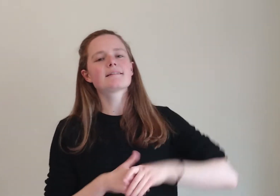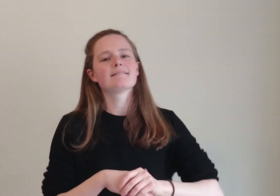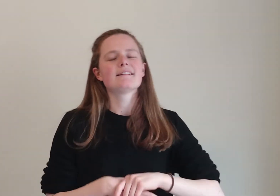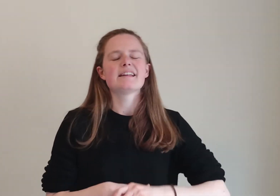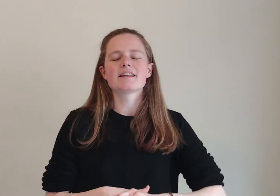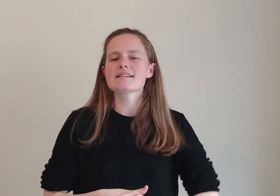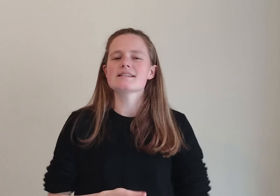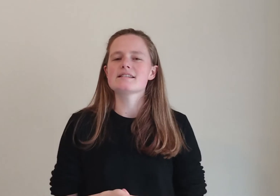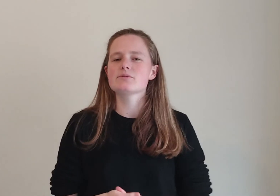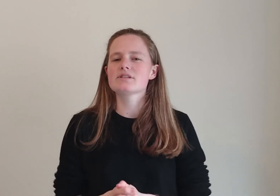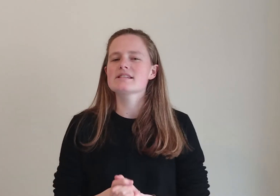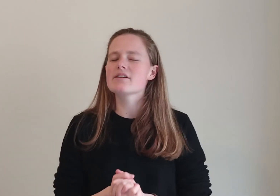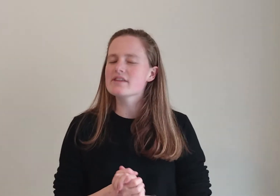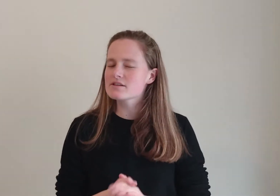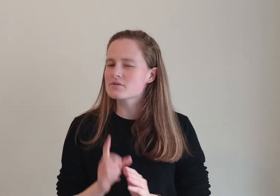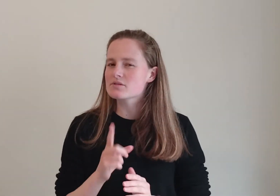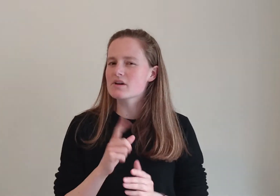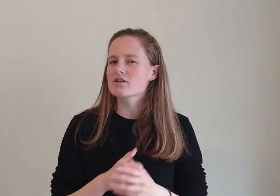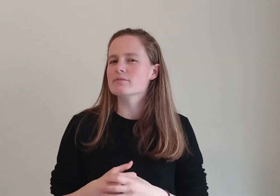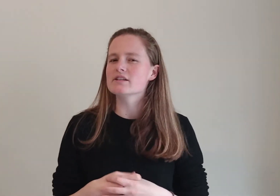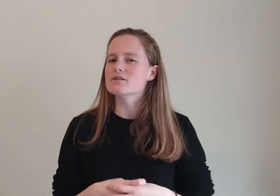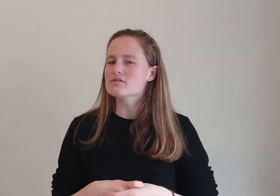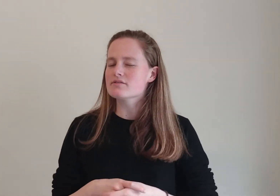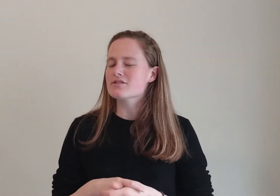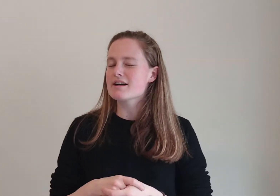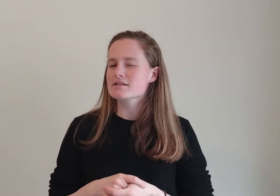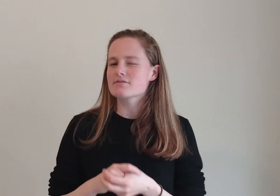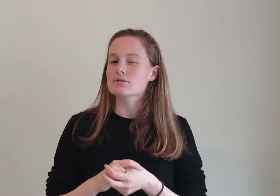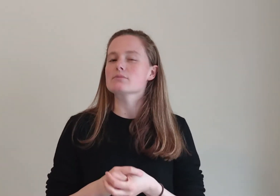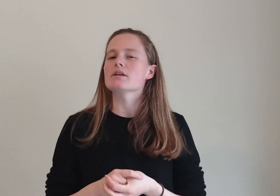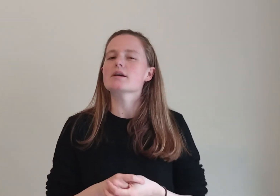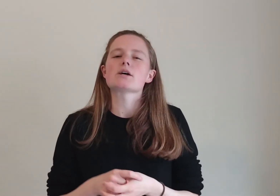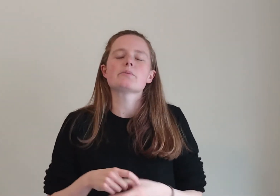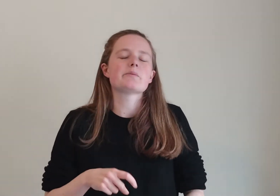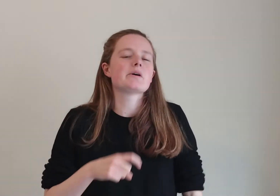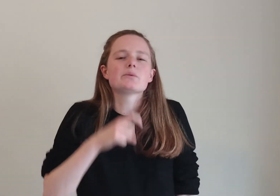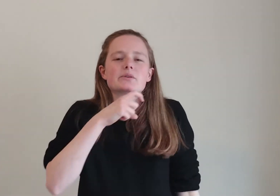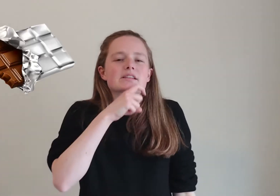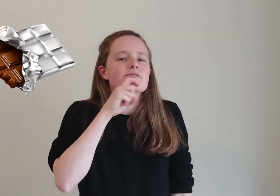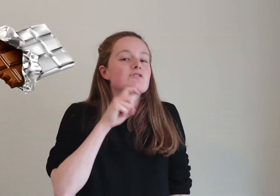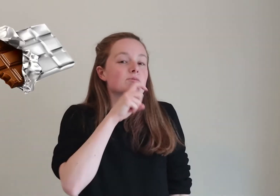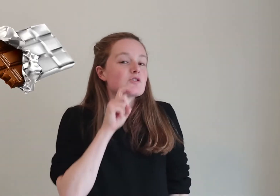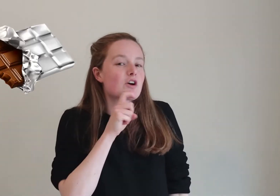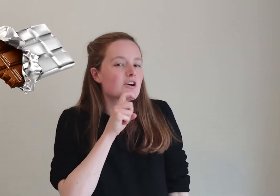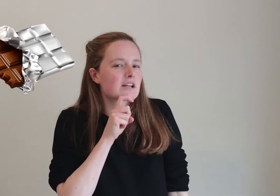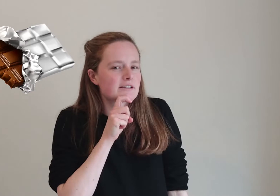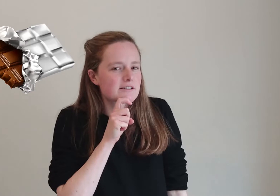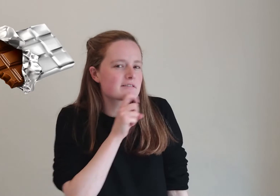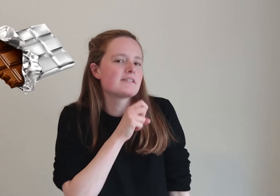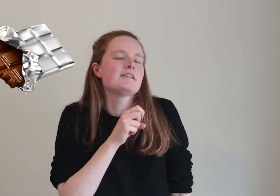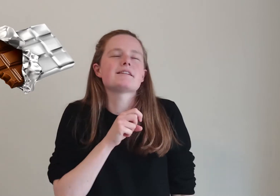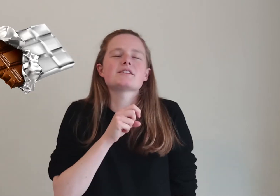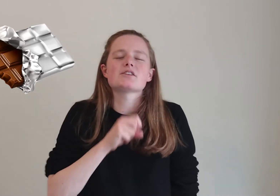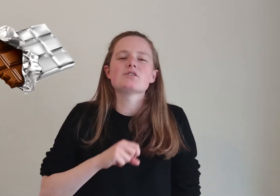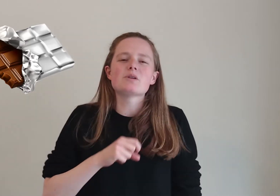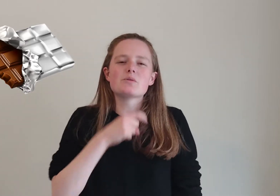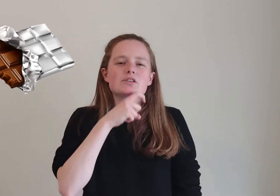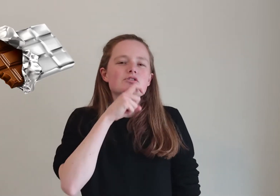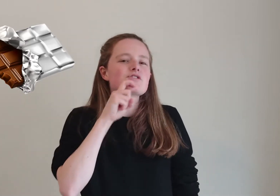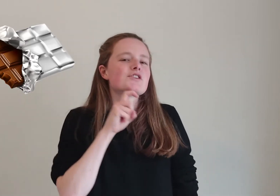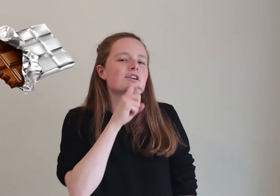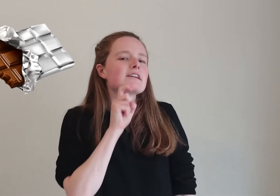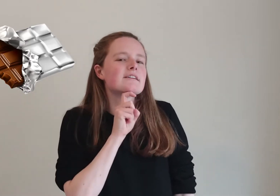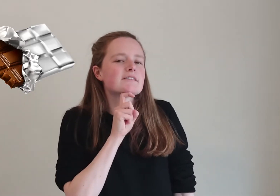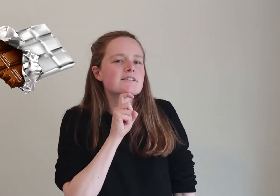goodbye. Nice easy ones. Now these ones might come in use if you're asking for something at home. You might want to ask for some chocolate. That's a yummy